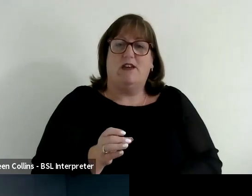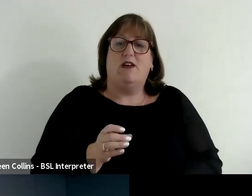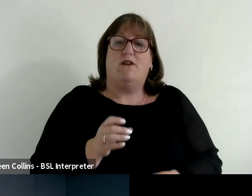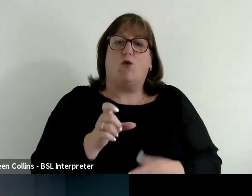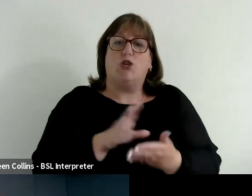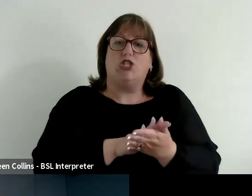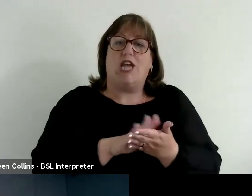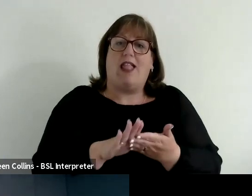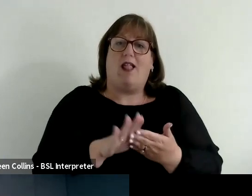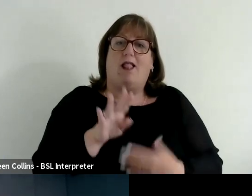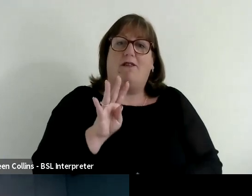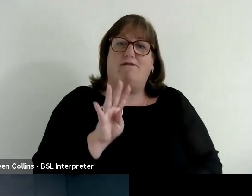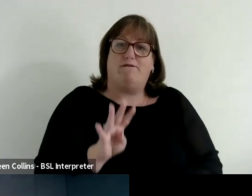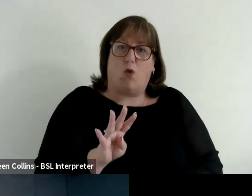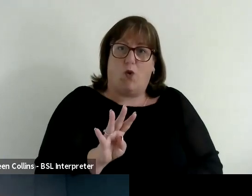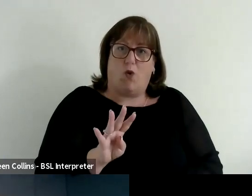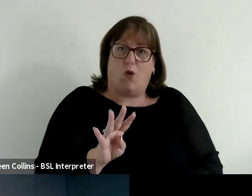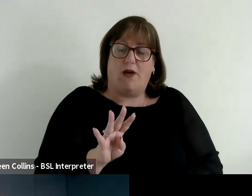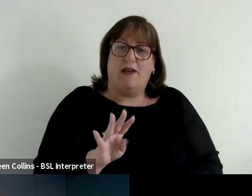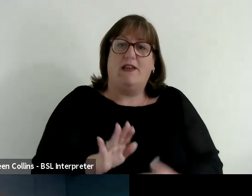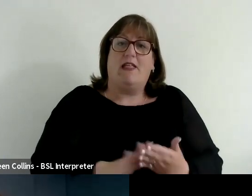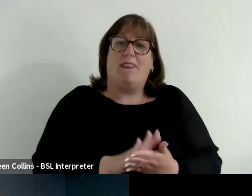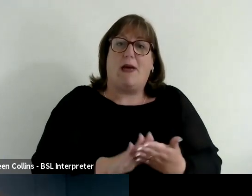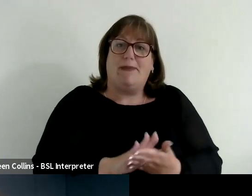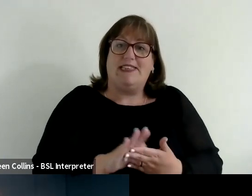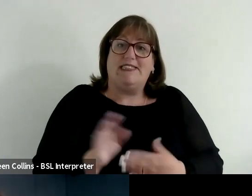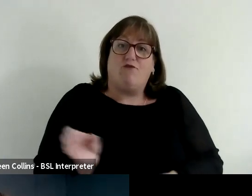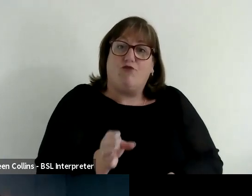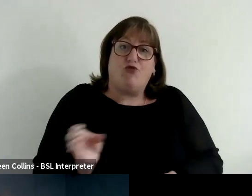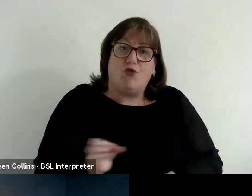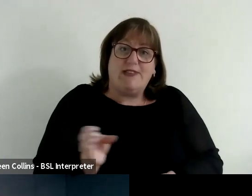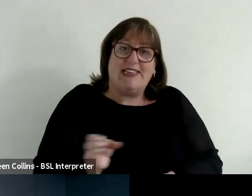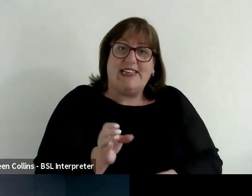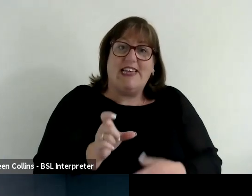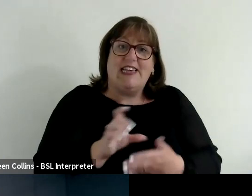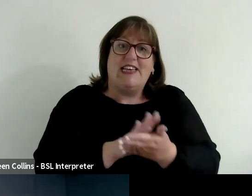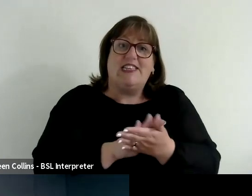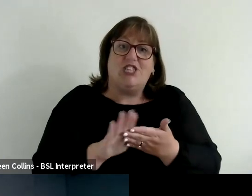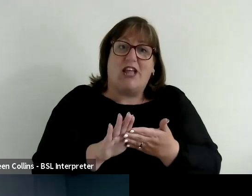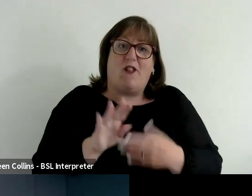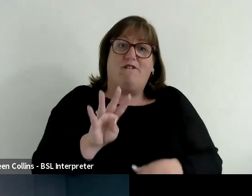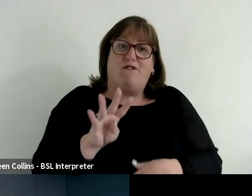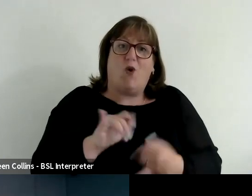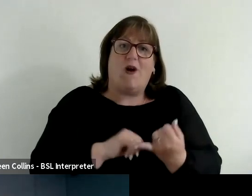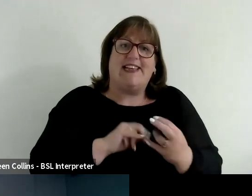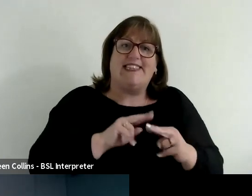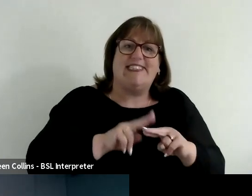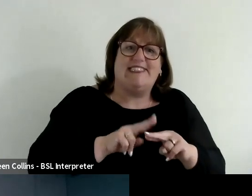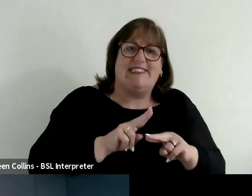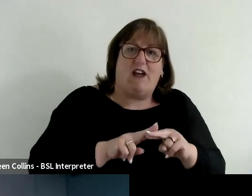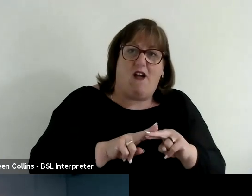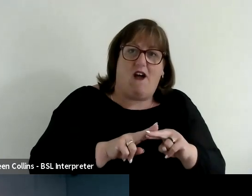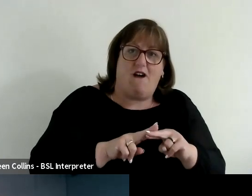always explain that is recruiting for Channel 4 staff, for our employees, not recruiting for